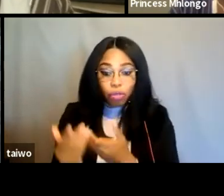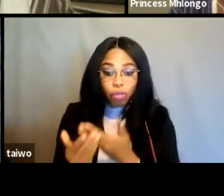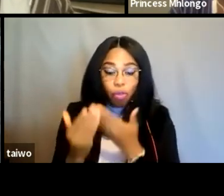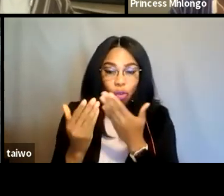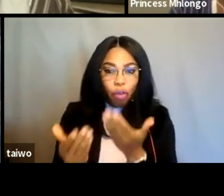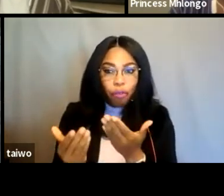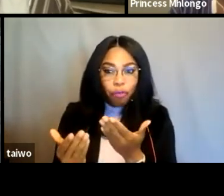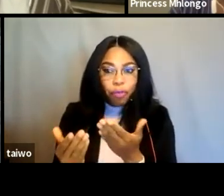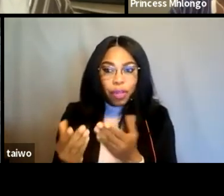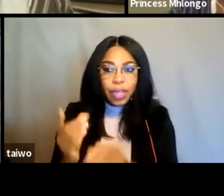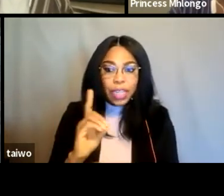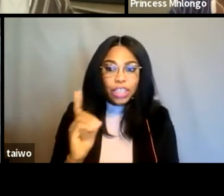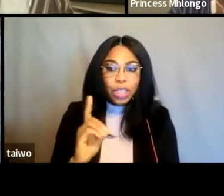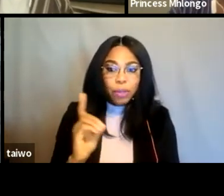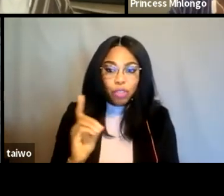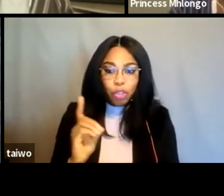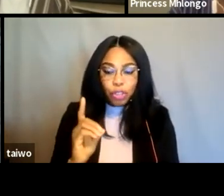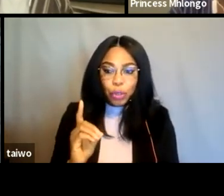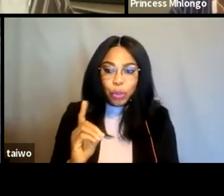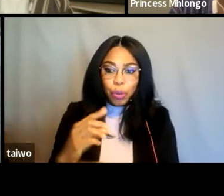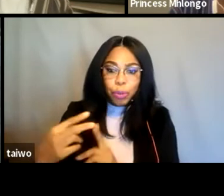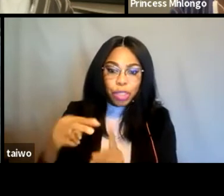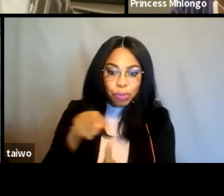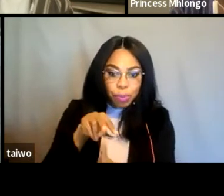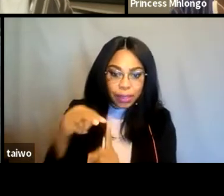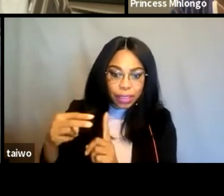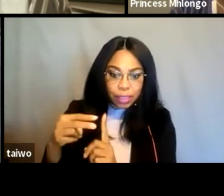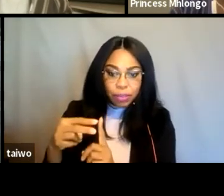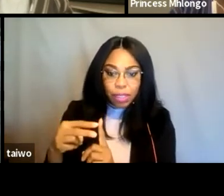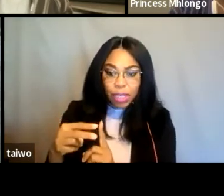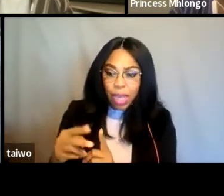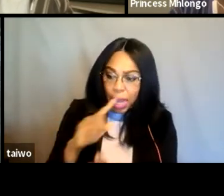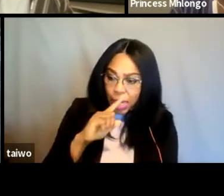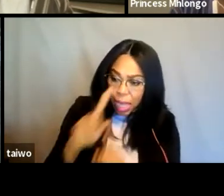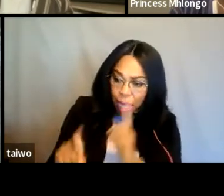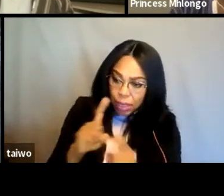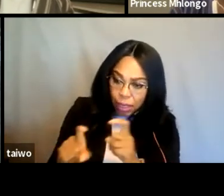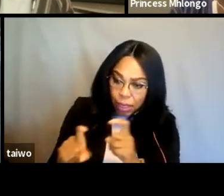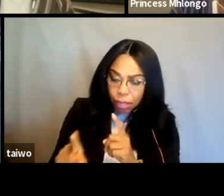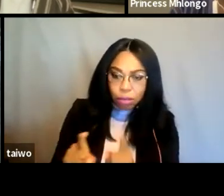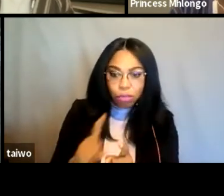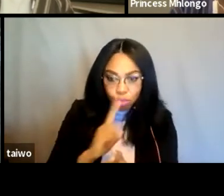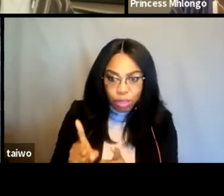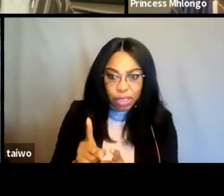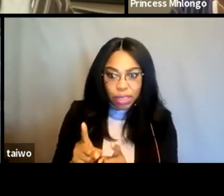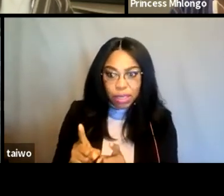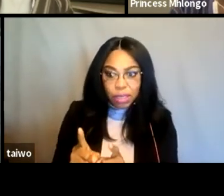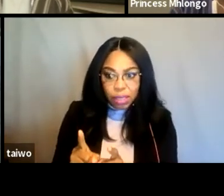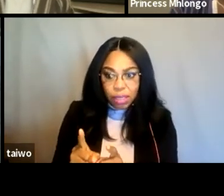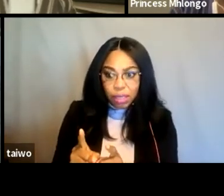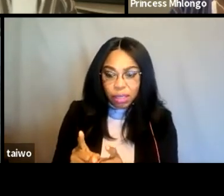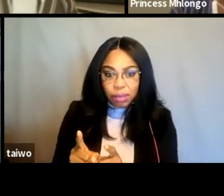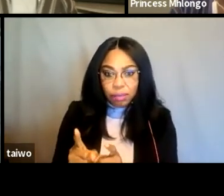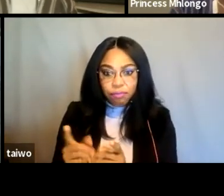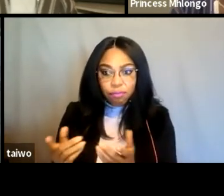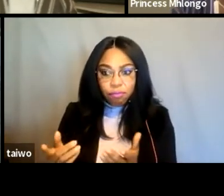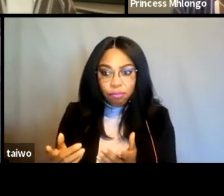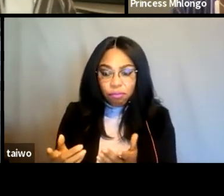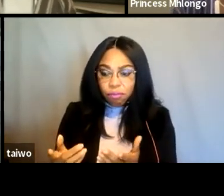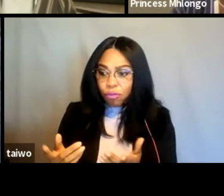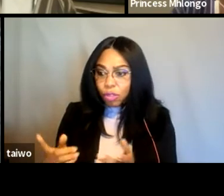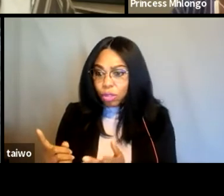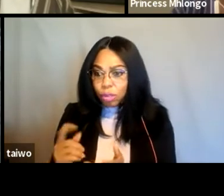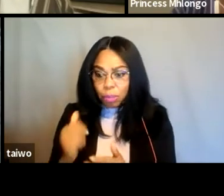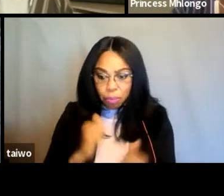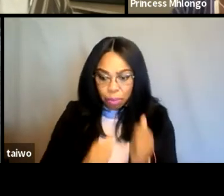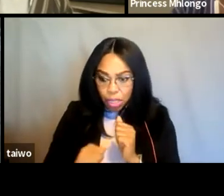that dramaturgical lens to, and asking questions really to place that you're, you know, you're selecting, that